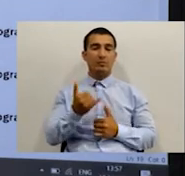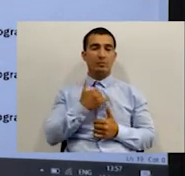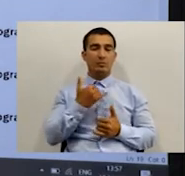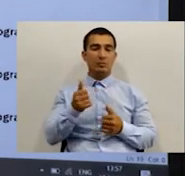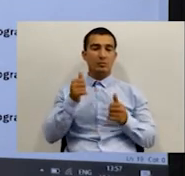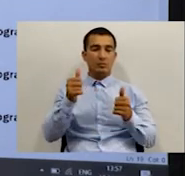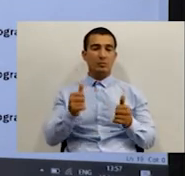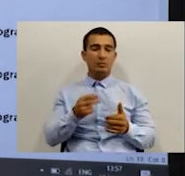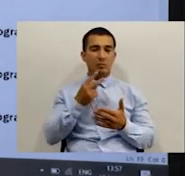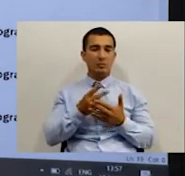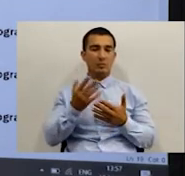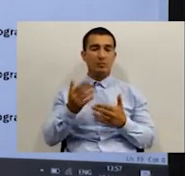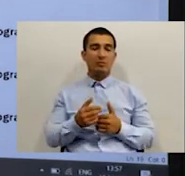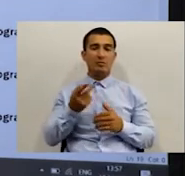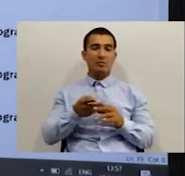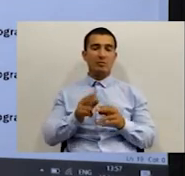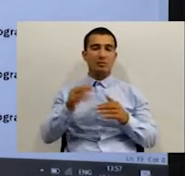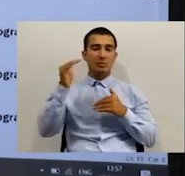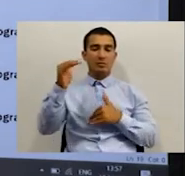E'tibor bersangiz, mana ekranda hozir